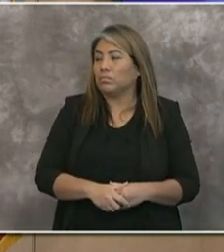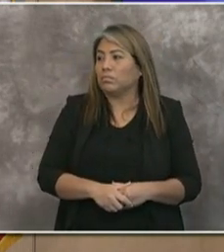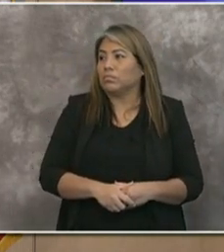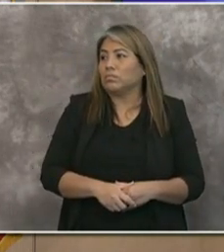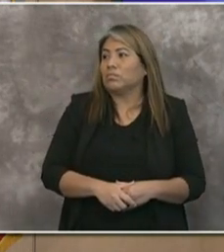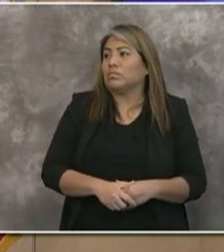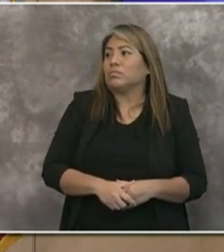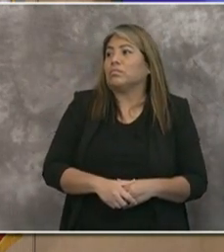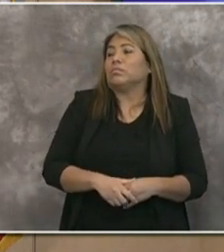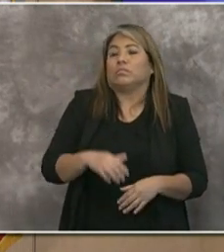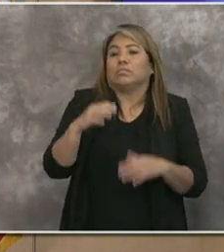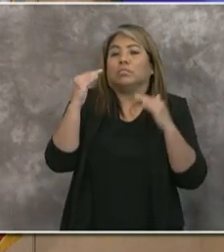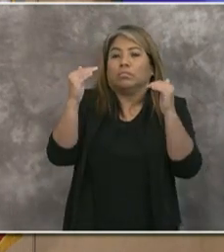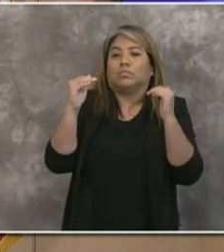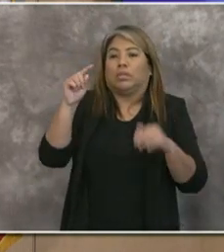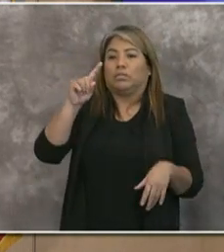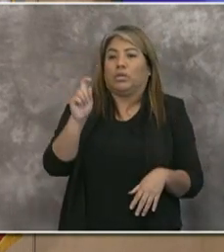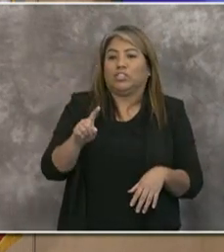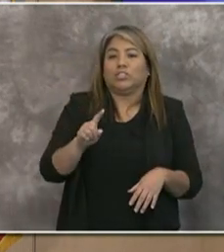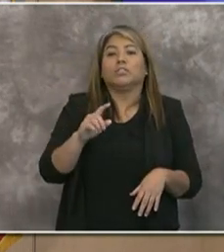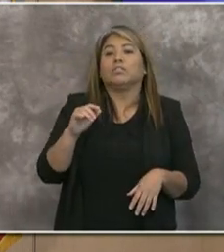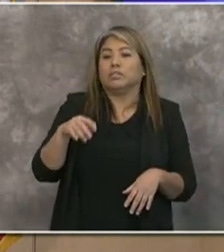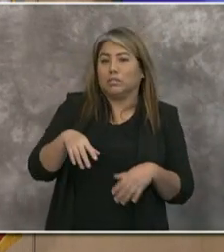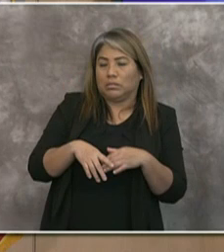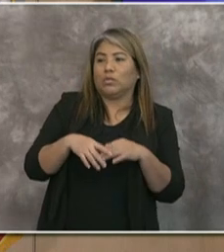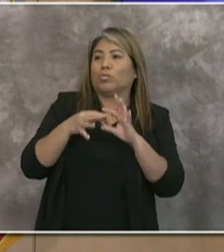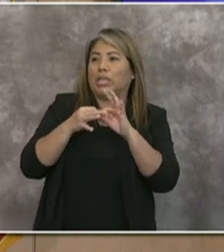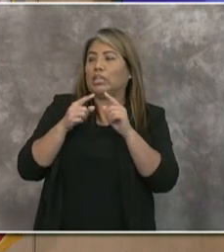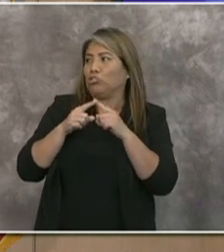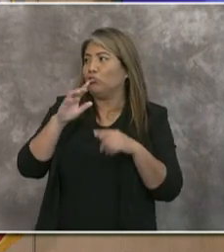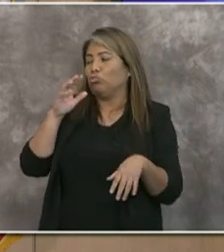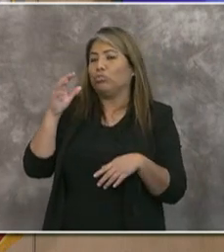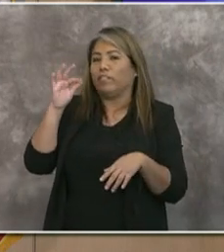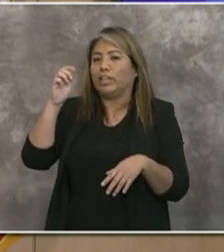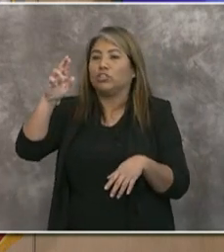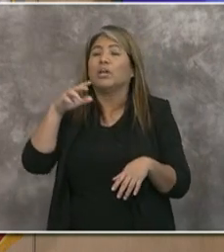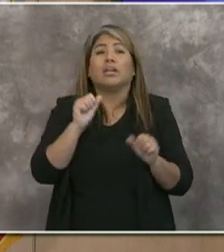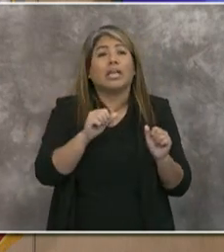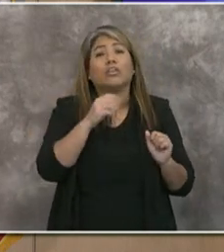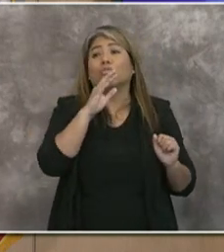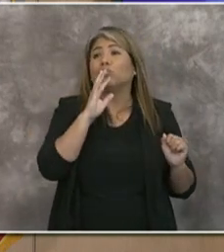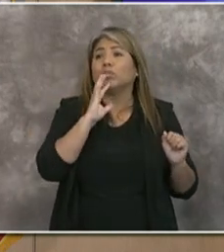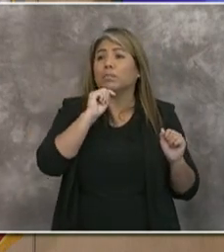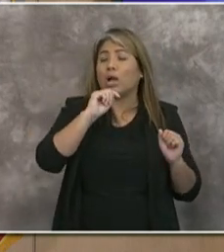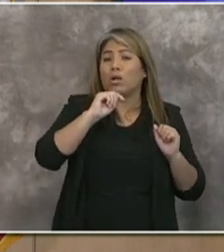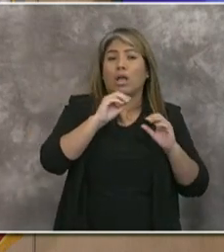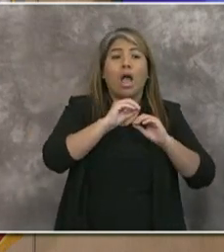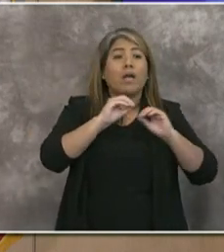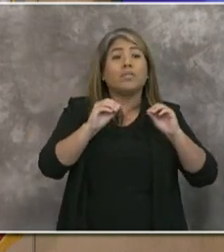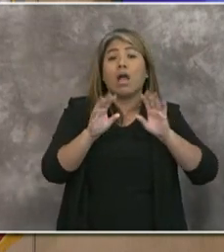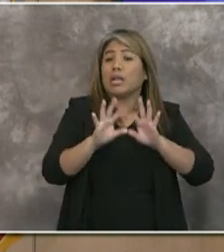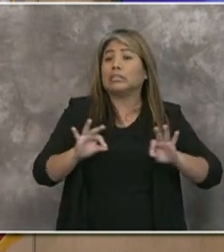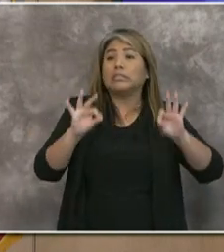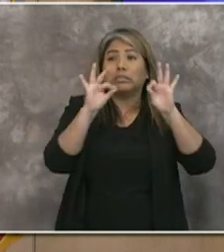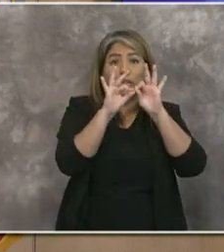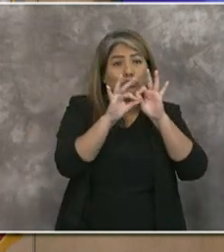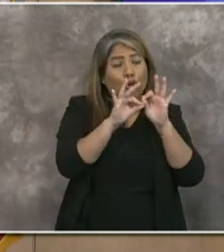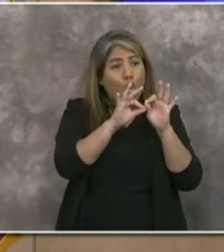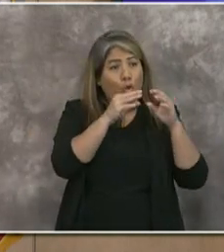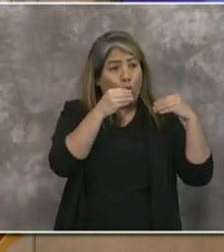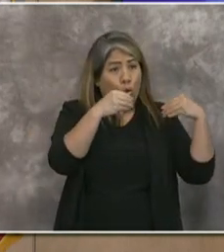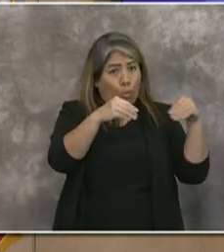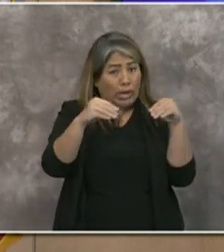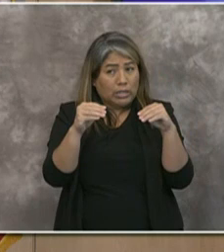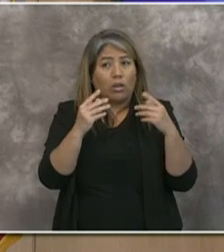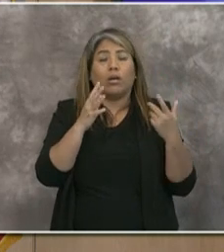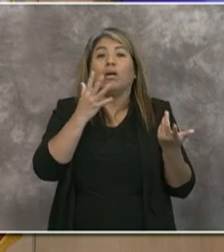have you go ahead and answer this next one. It's related. Can you address the fact that non-essential retail has already been offering curbside pickup for